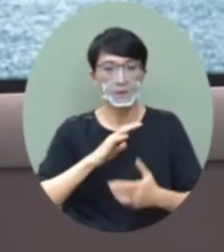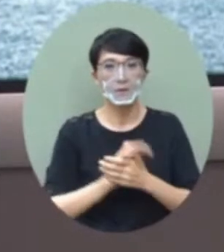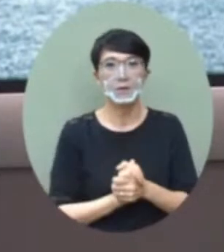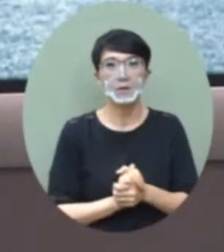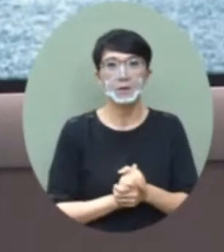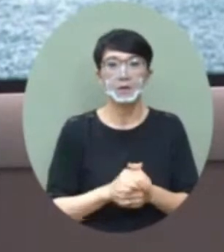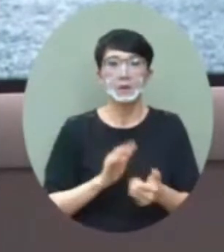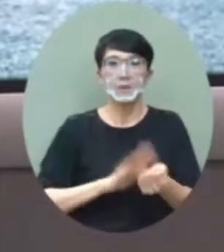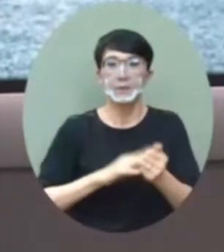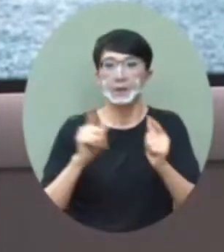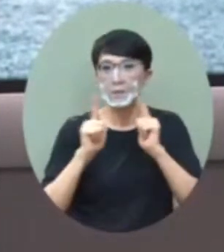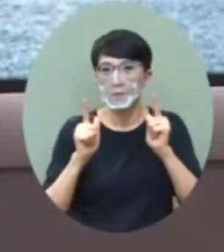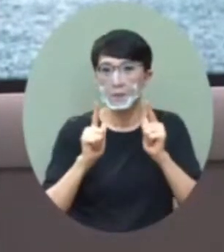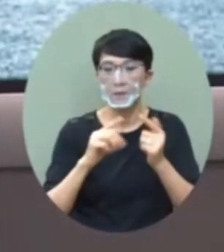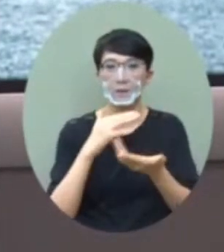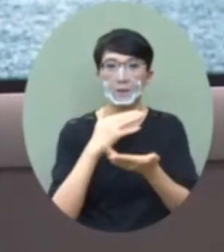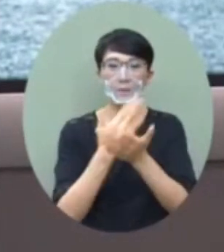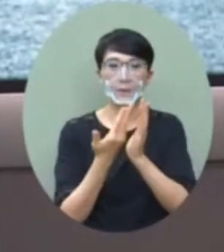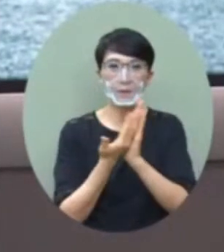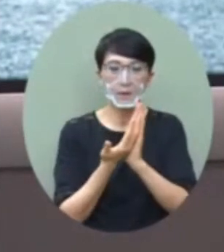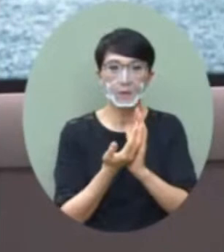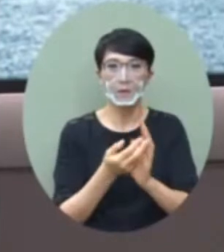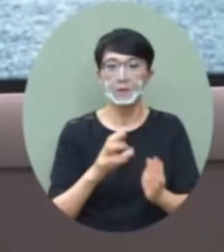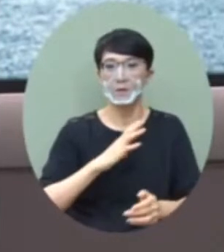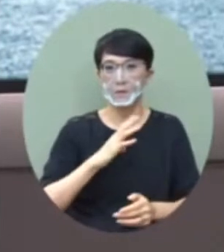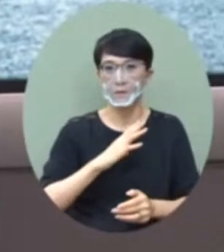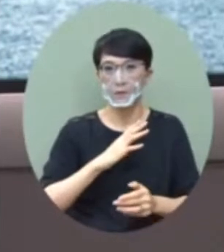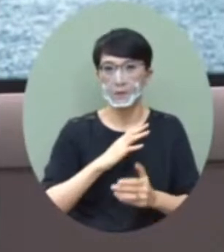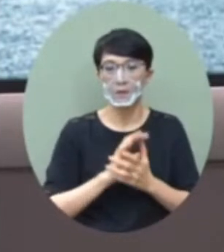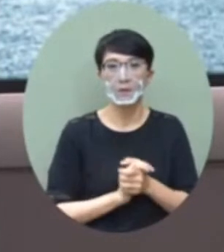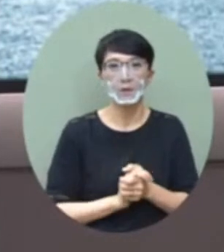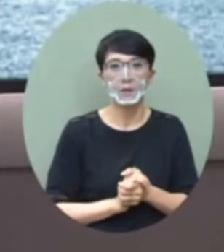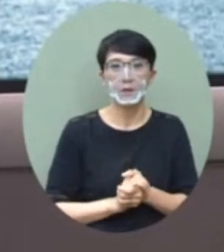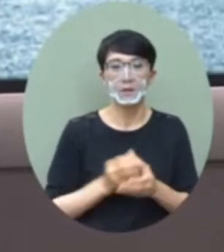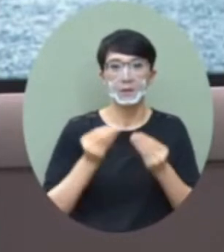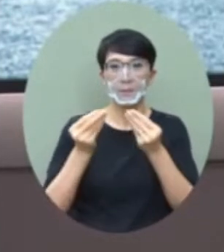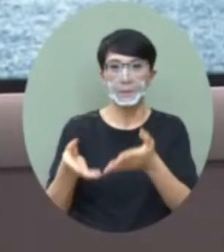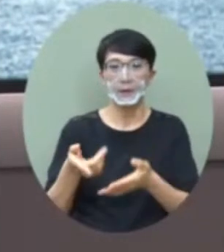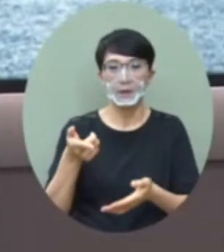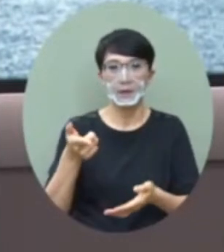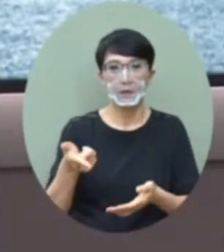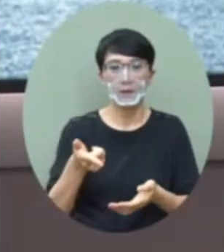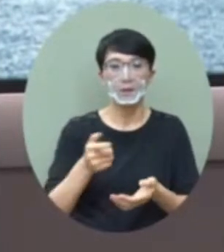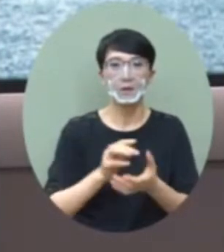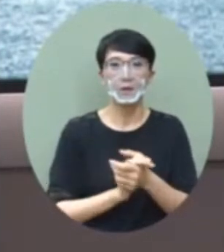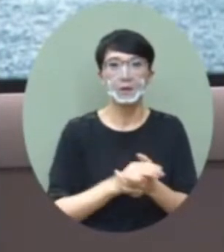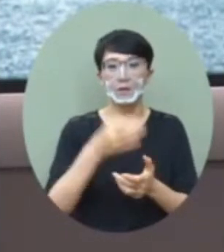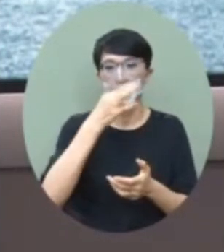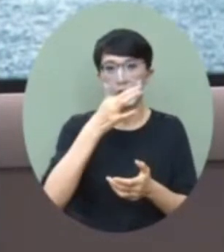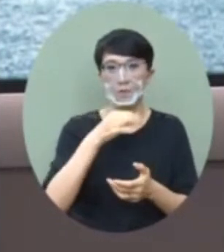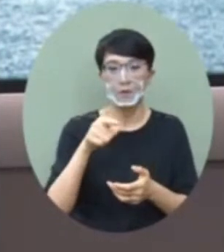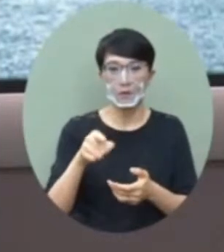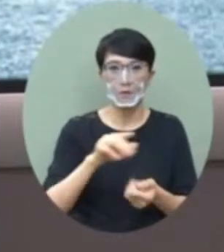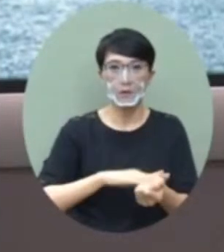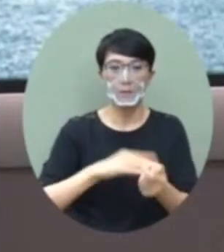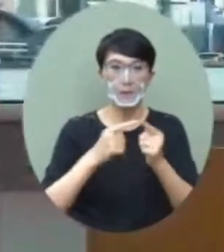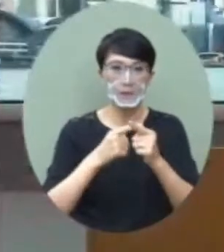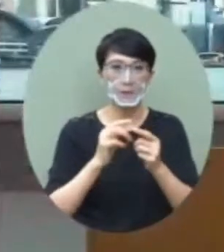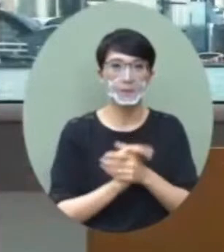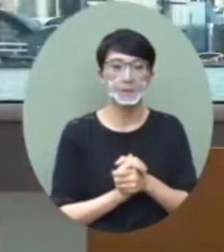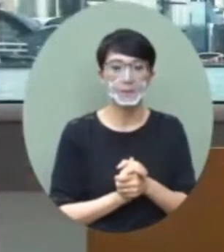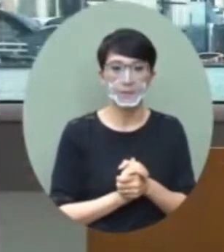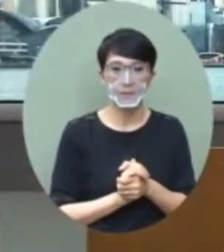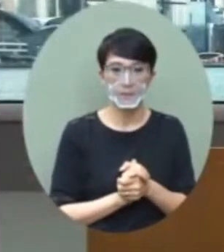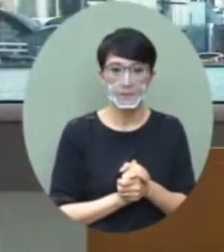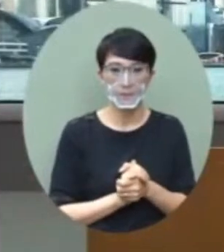So our current measures is to to enhance our